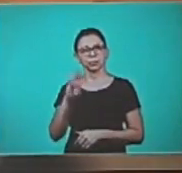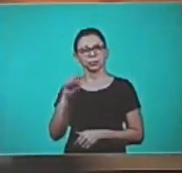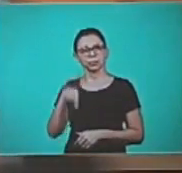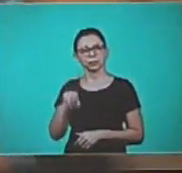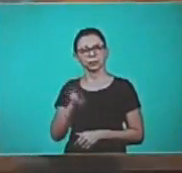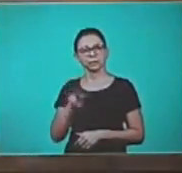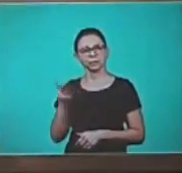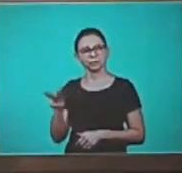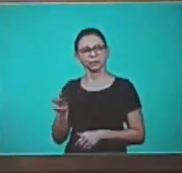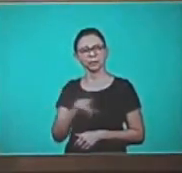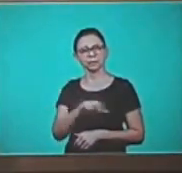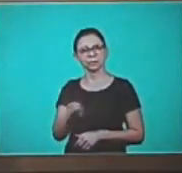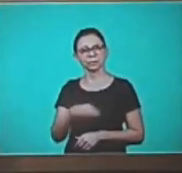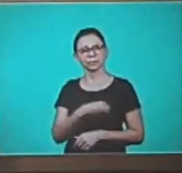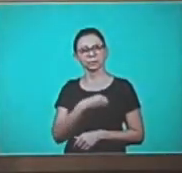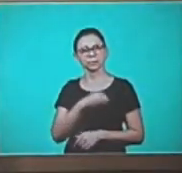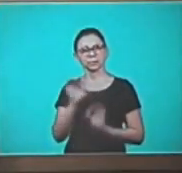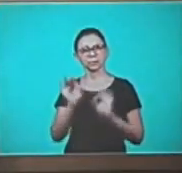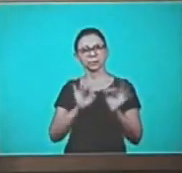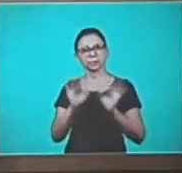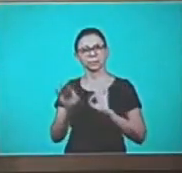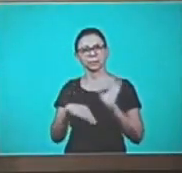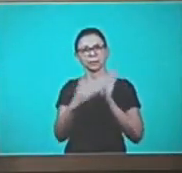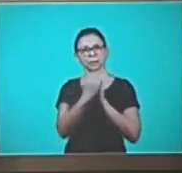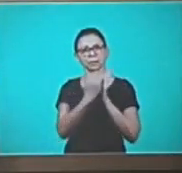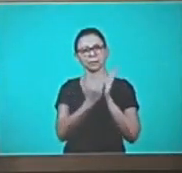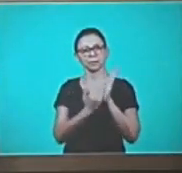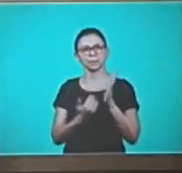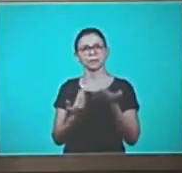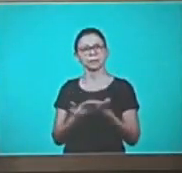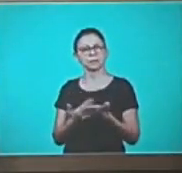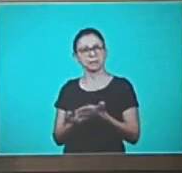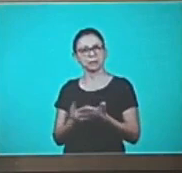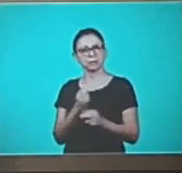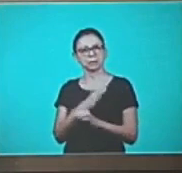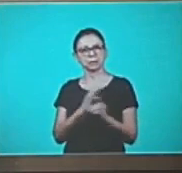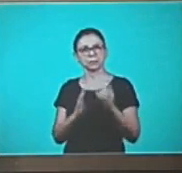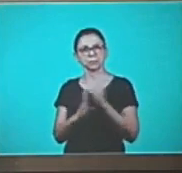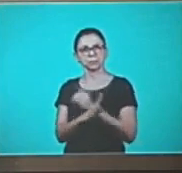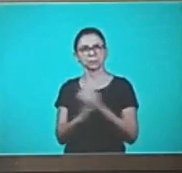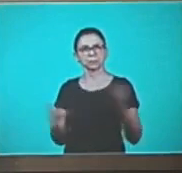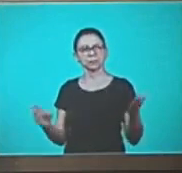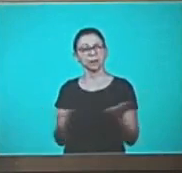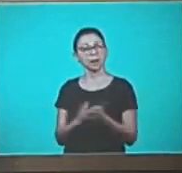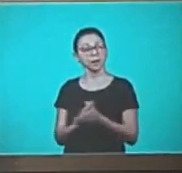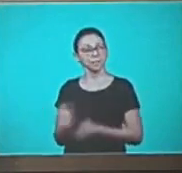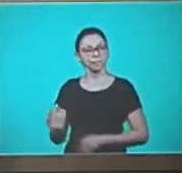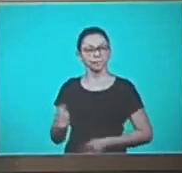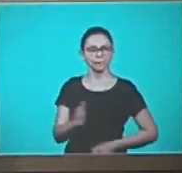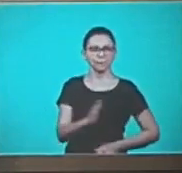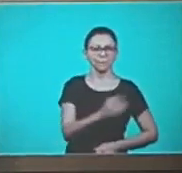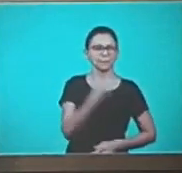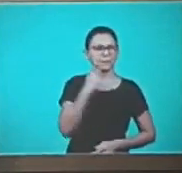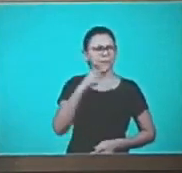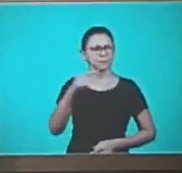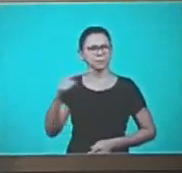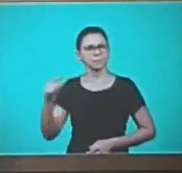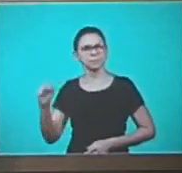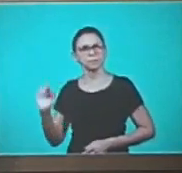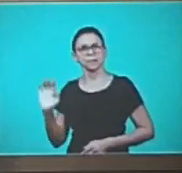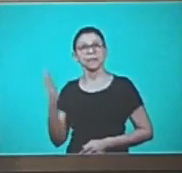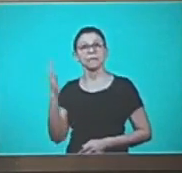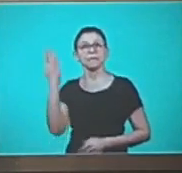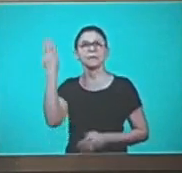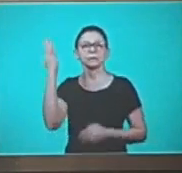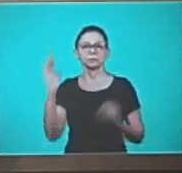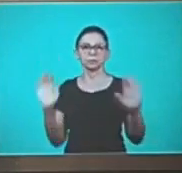are participating with us in the preparation of this Sunday school. Our events of this week,